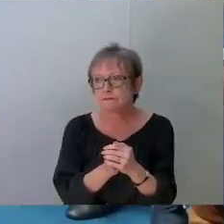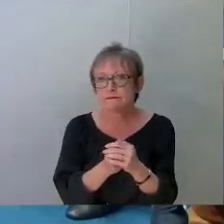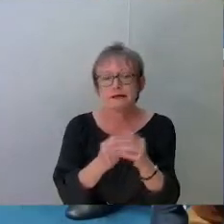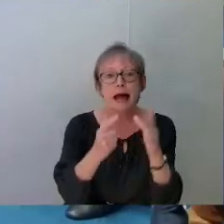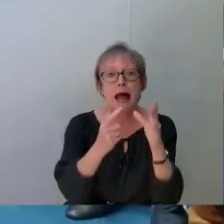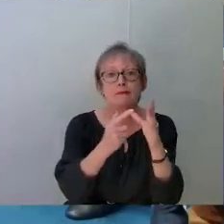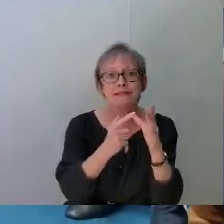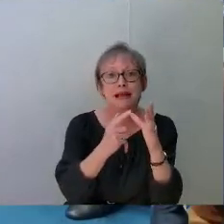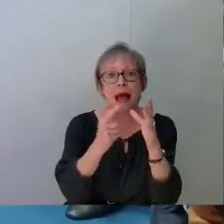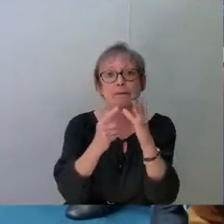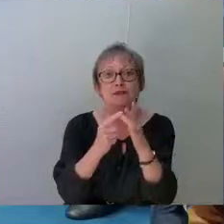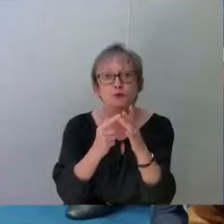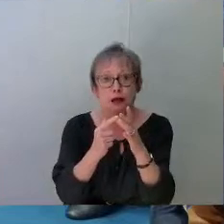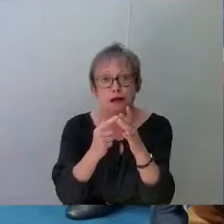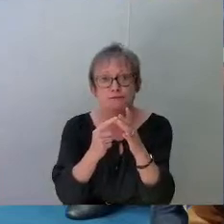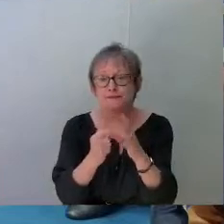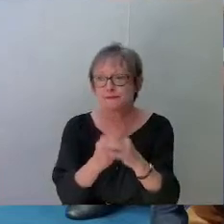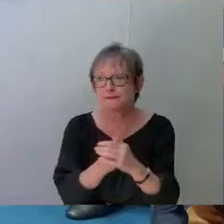Aditi Admasida.